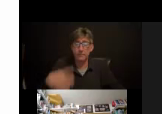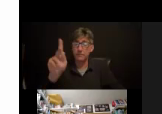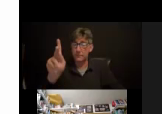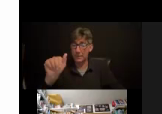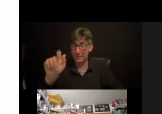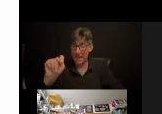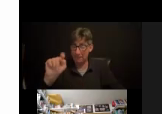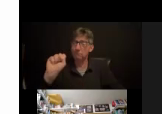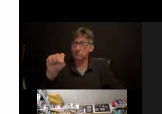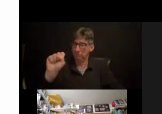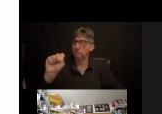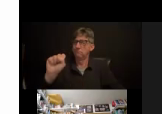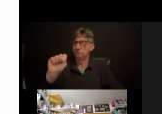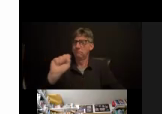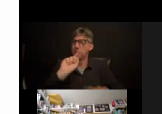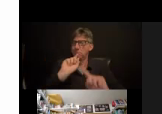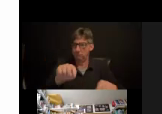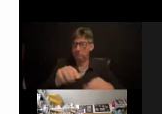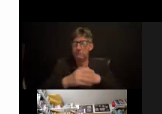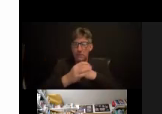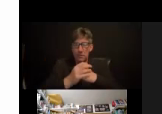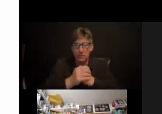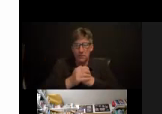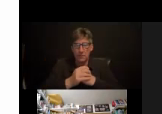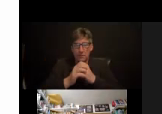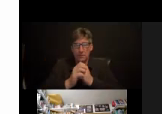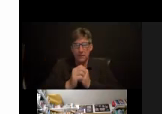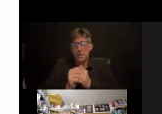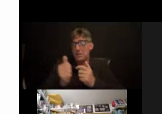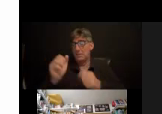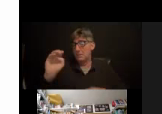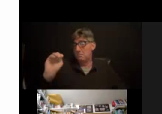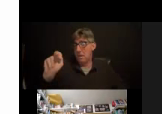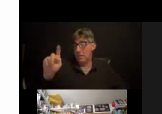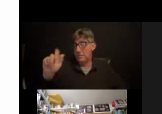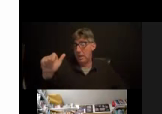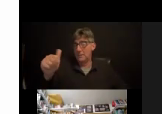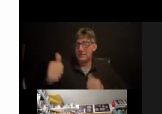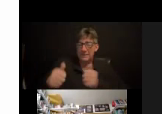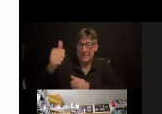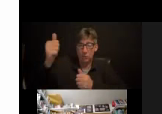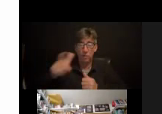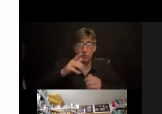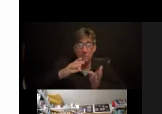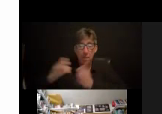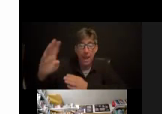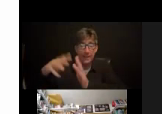I can jump in and two questions, then I might ask Melissa, who is our Senior Director of Planning and Scheduling, to jump in as well.